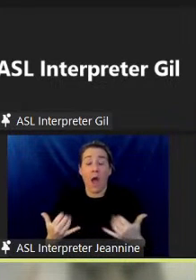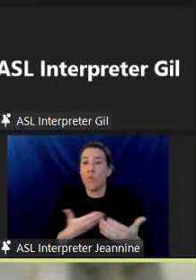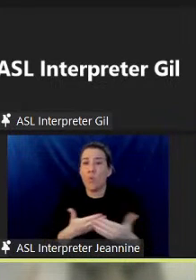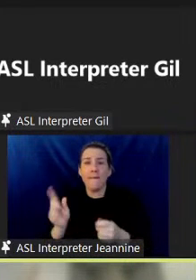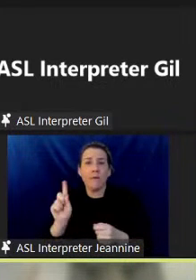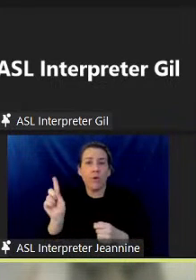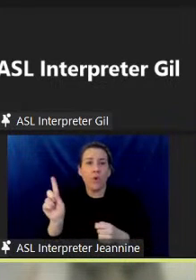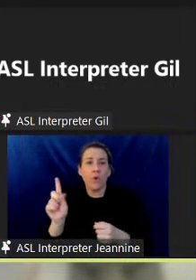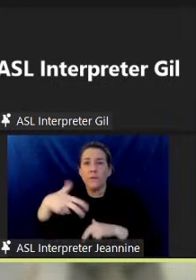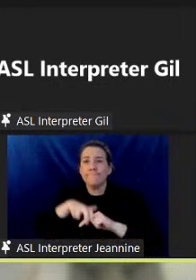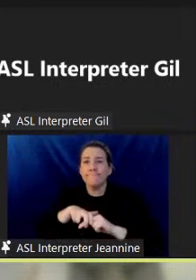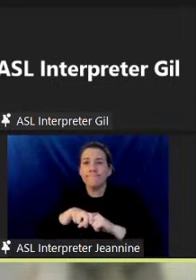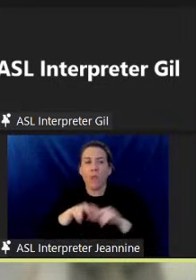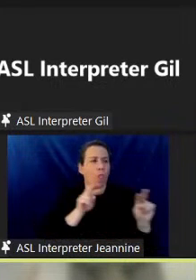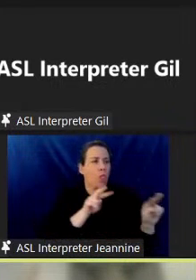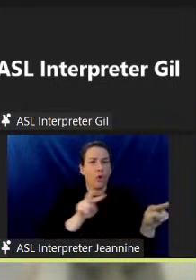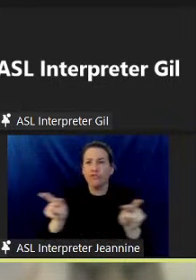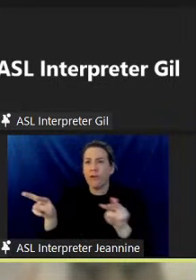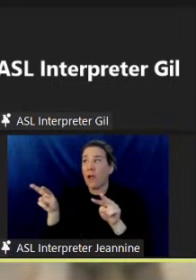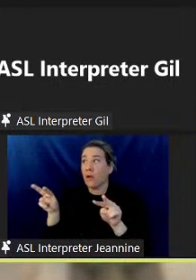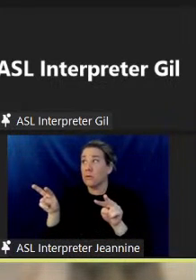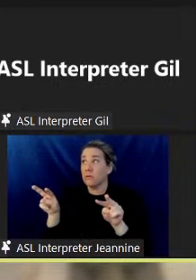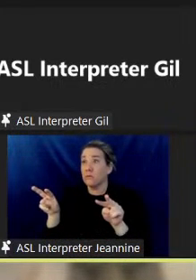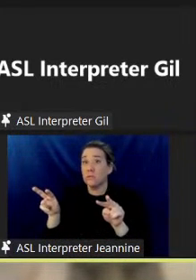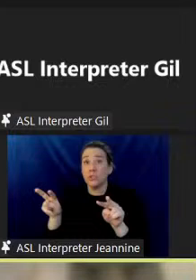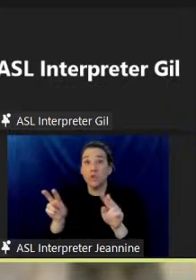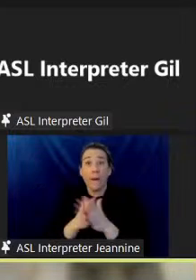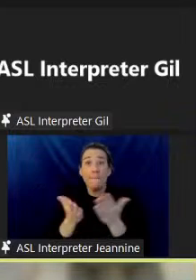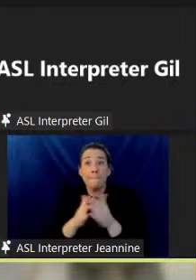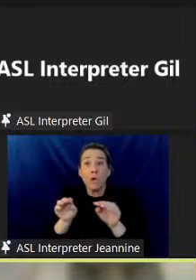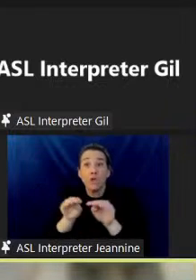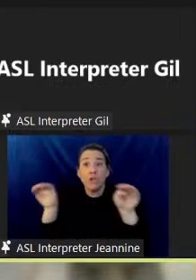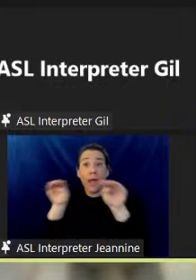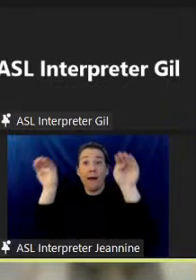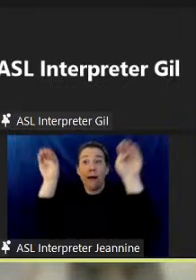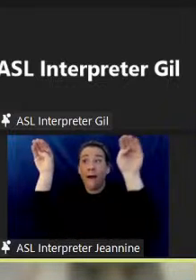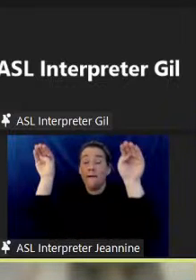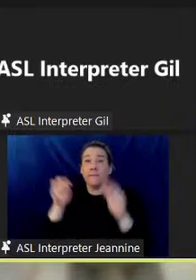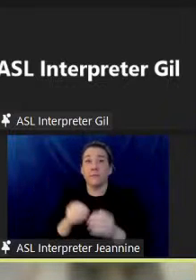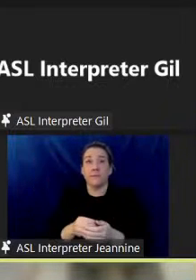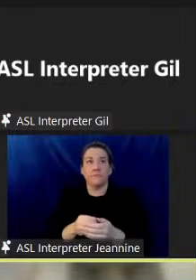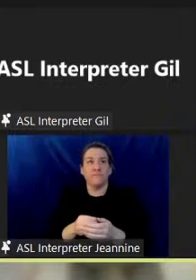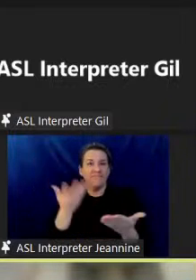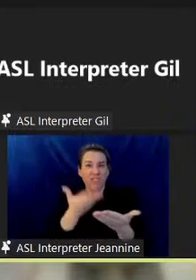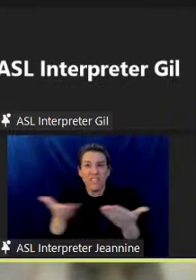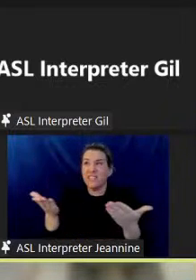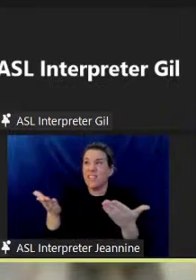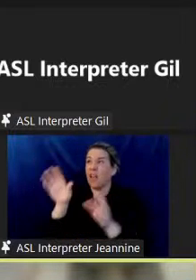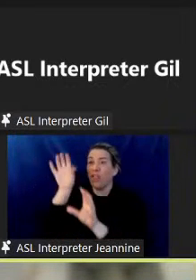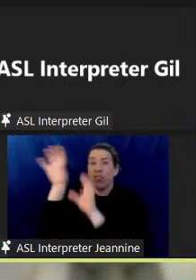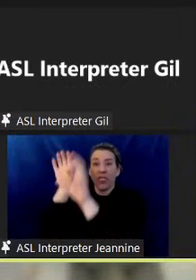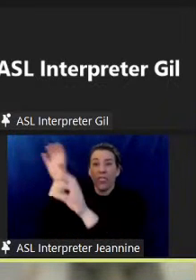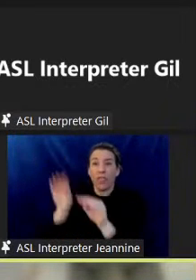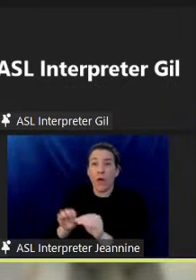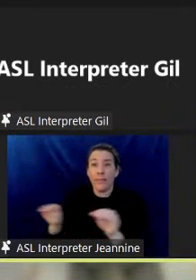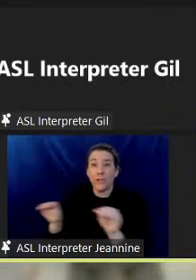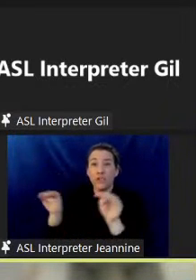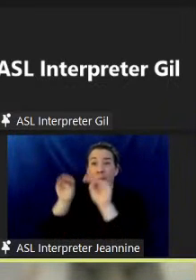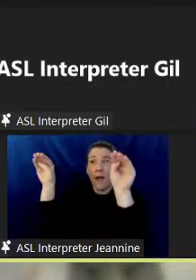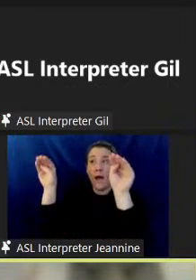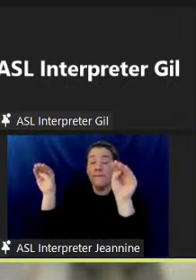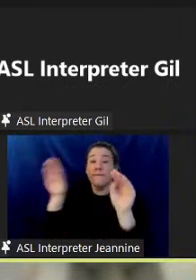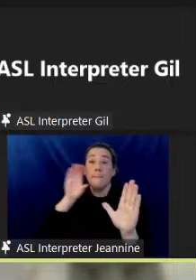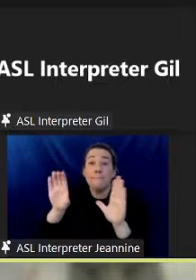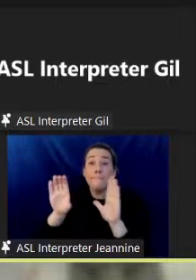look around you. Do you have bookshelves? Do you have odds and ends on the bookshelves? Do you have